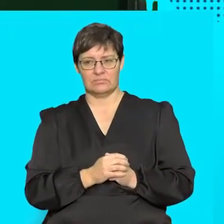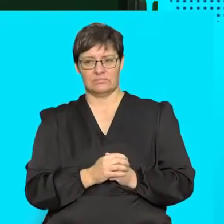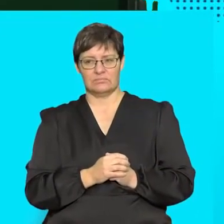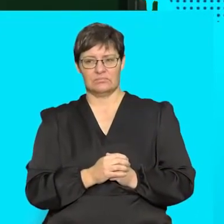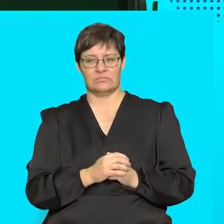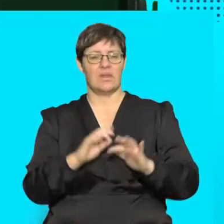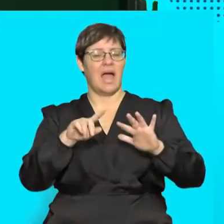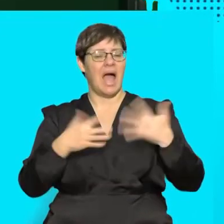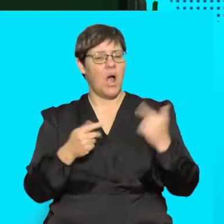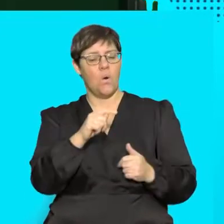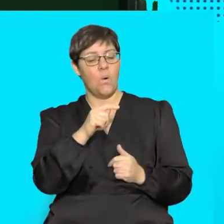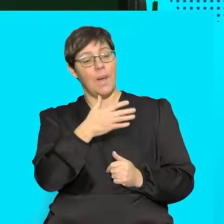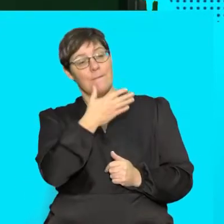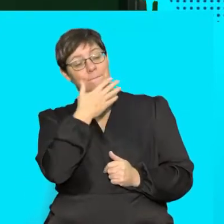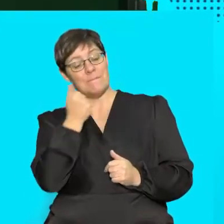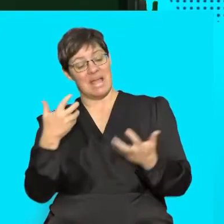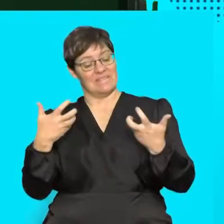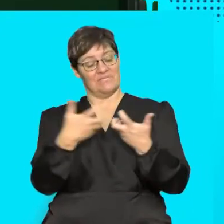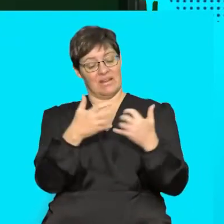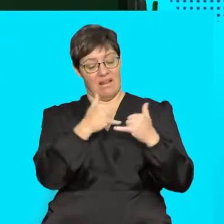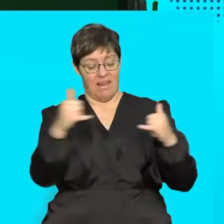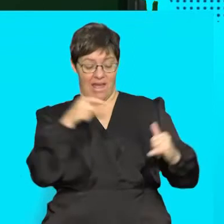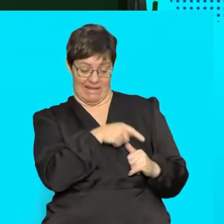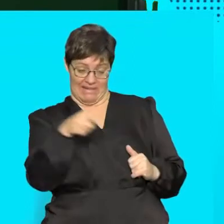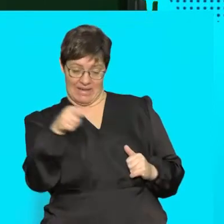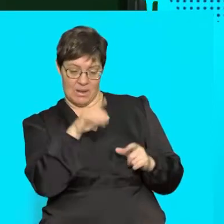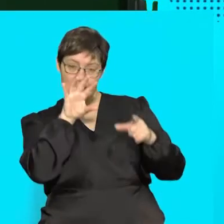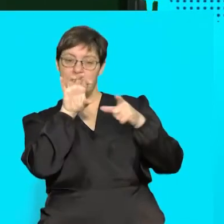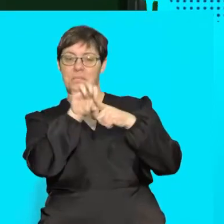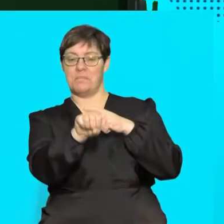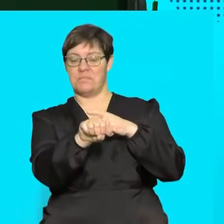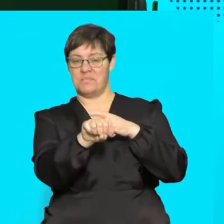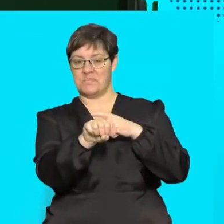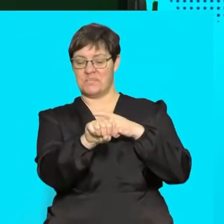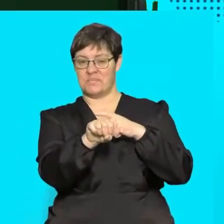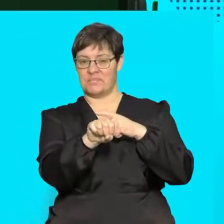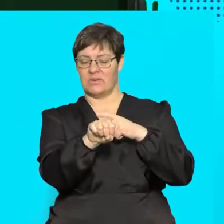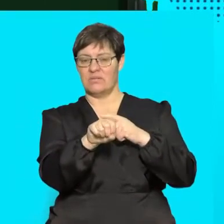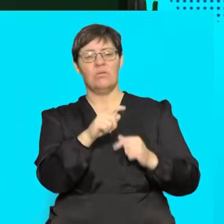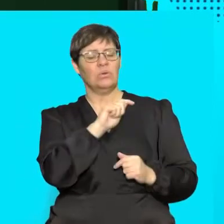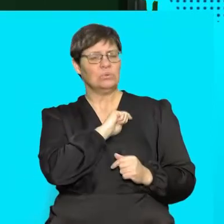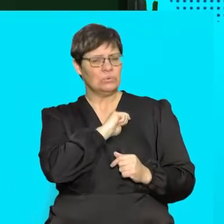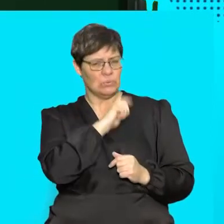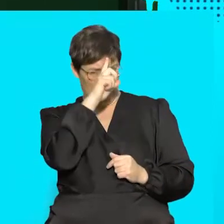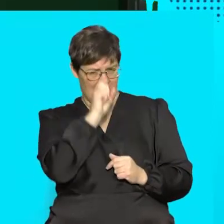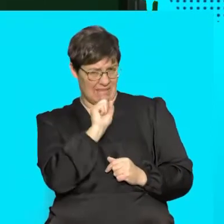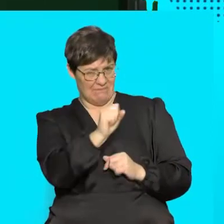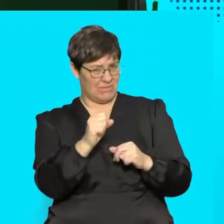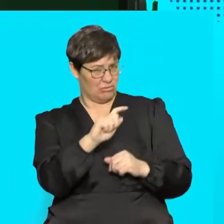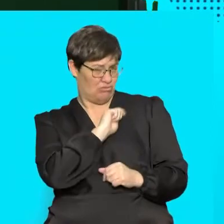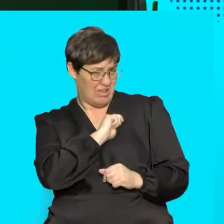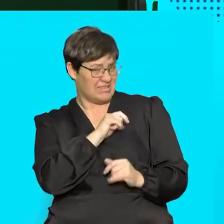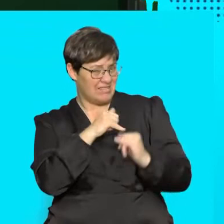How do we use the line of best fit to predict, okay? And do we really believe on